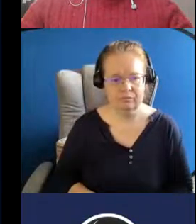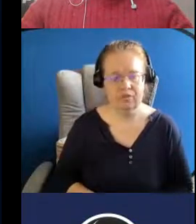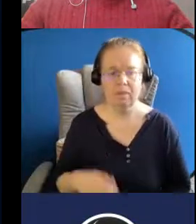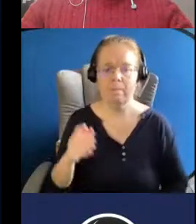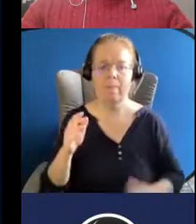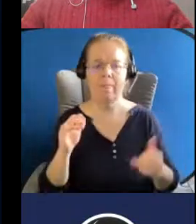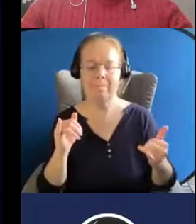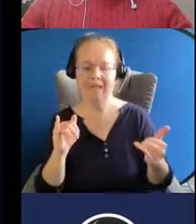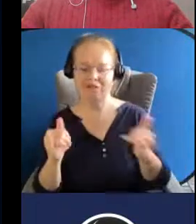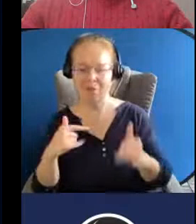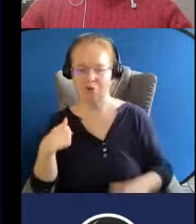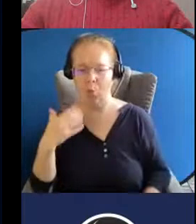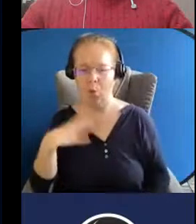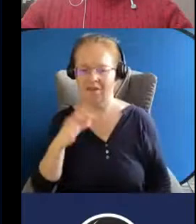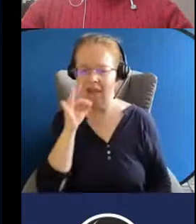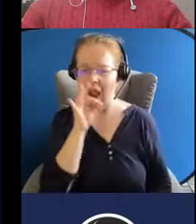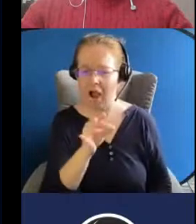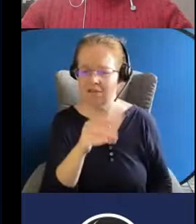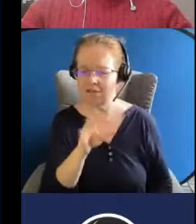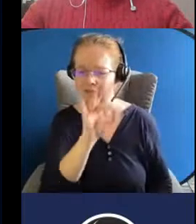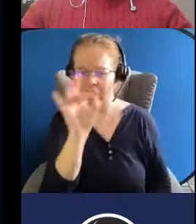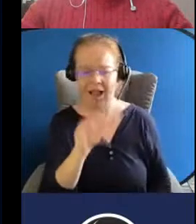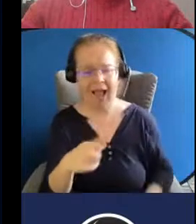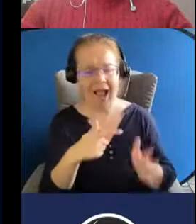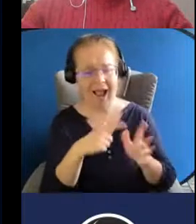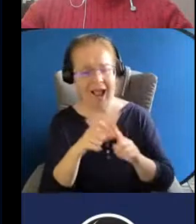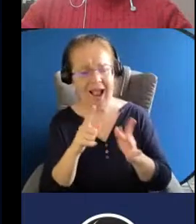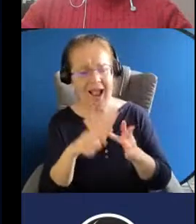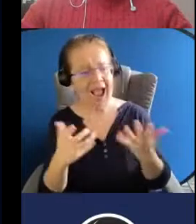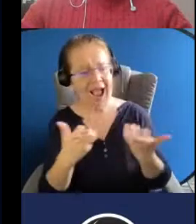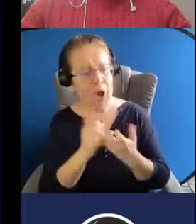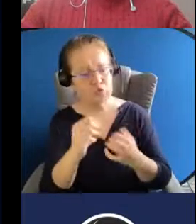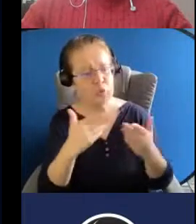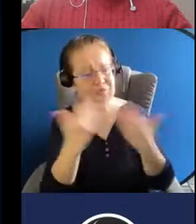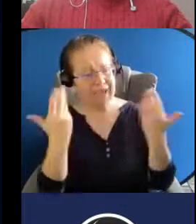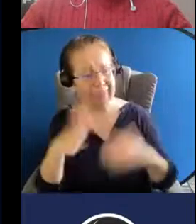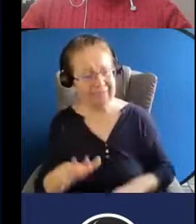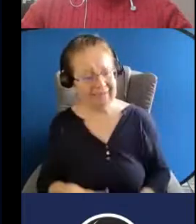Sometimes I want to ask a question, so I might say, hey, Eddie, how has your day been?